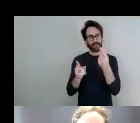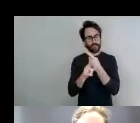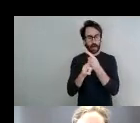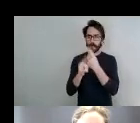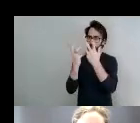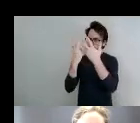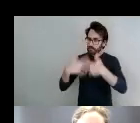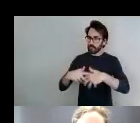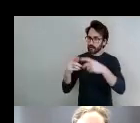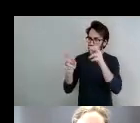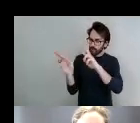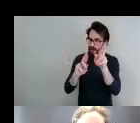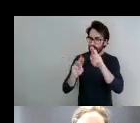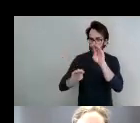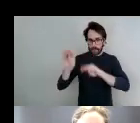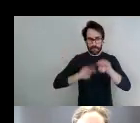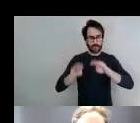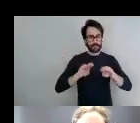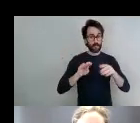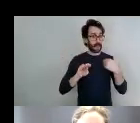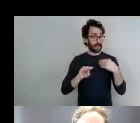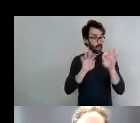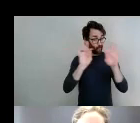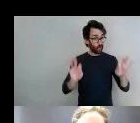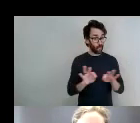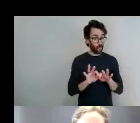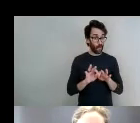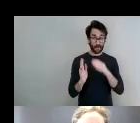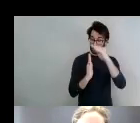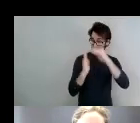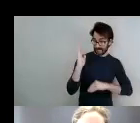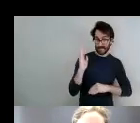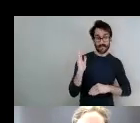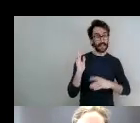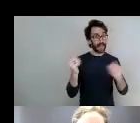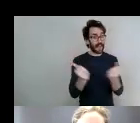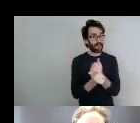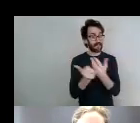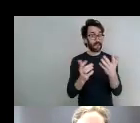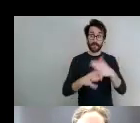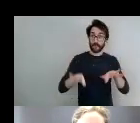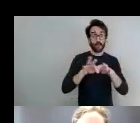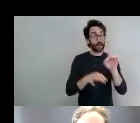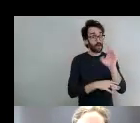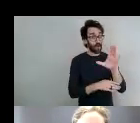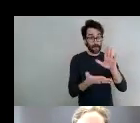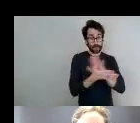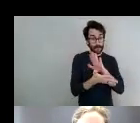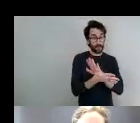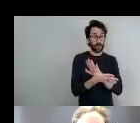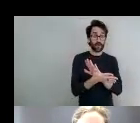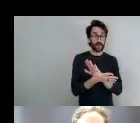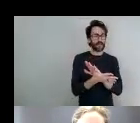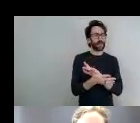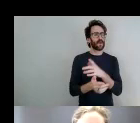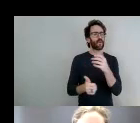information inventory form. And this is a form you print out. You put down, all those important documents, all those professionals you deal